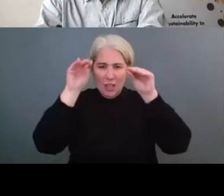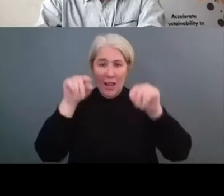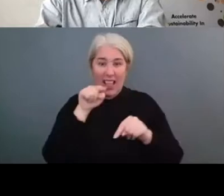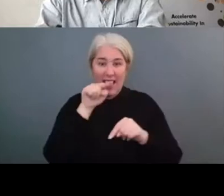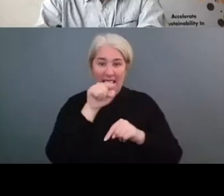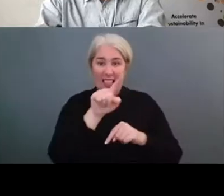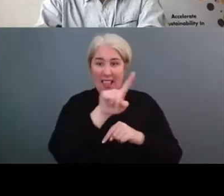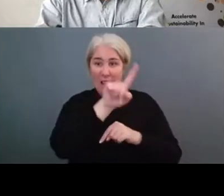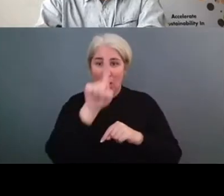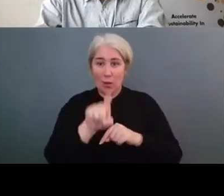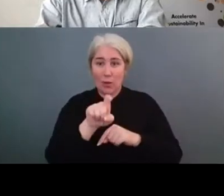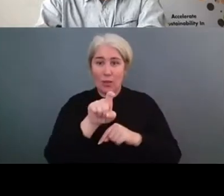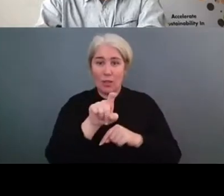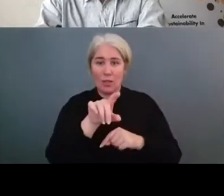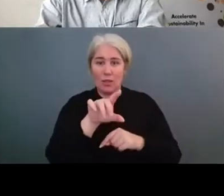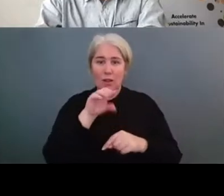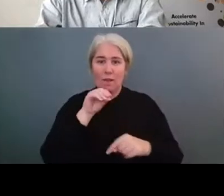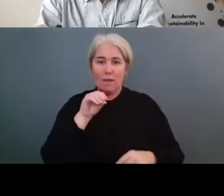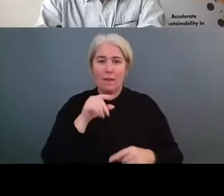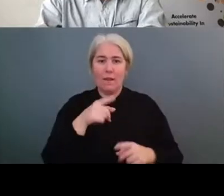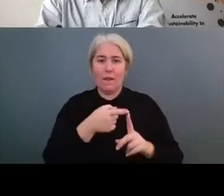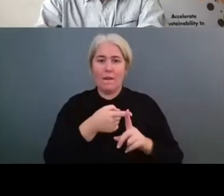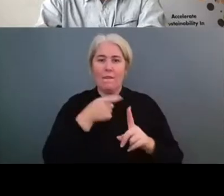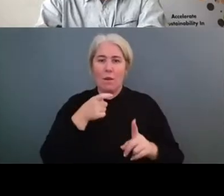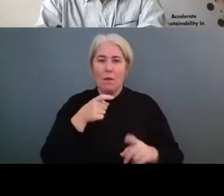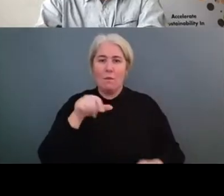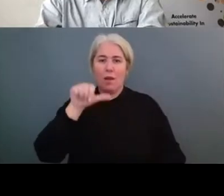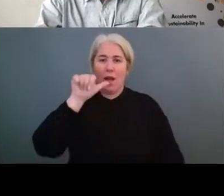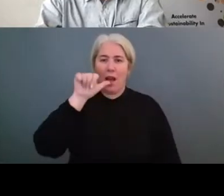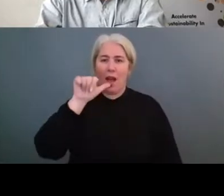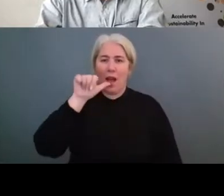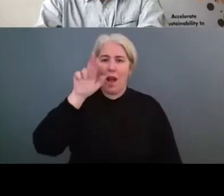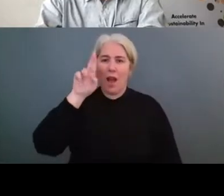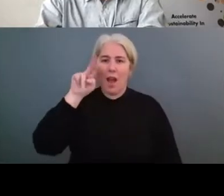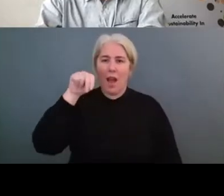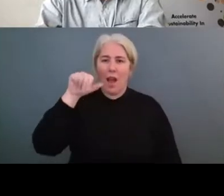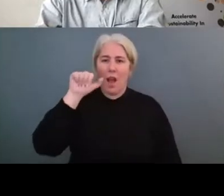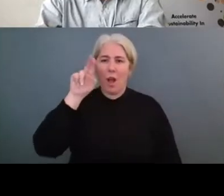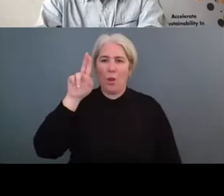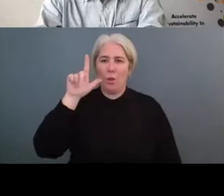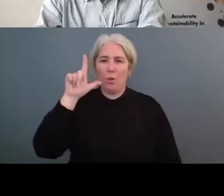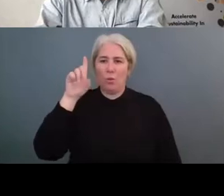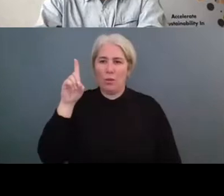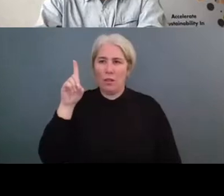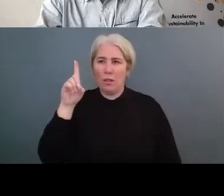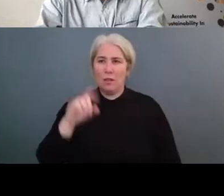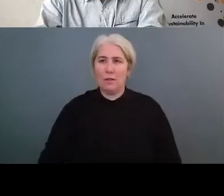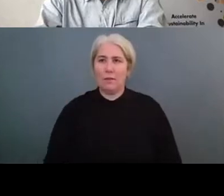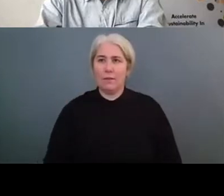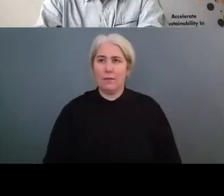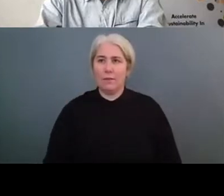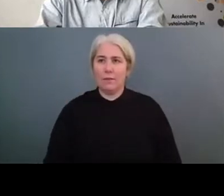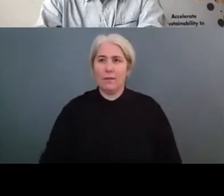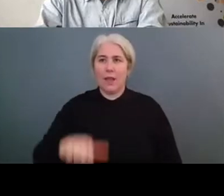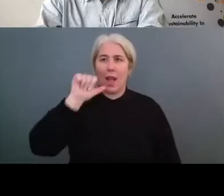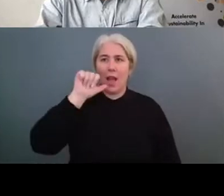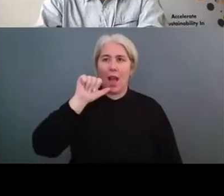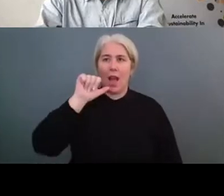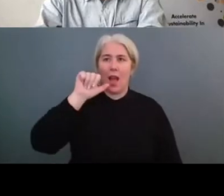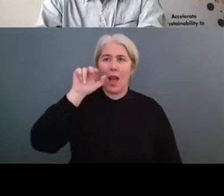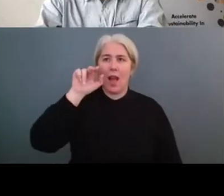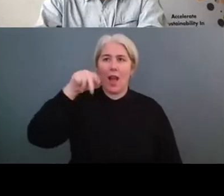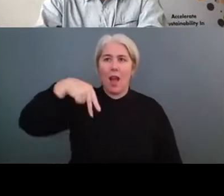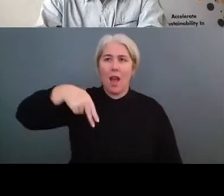was from Arnaud Repelin, and the question is, what is the power of international